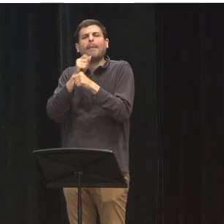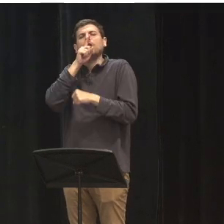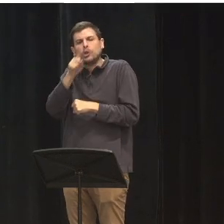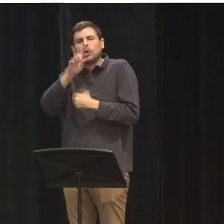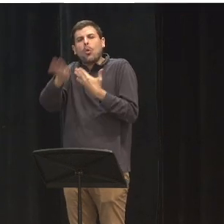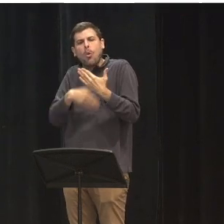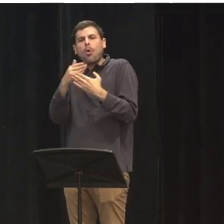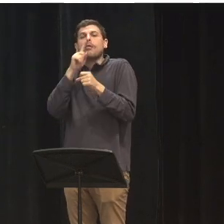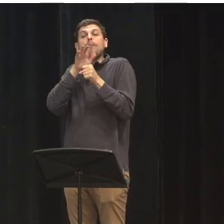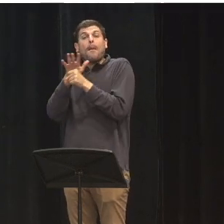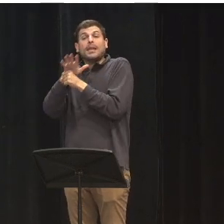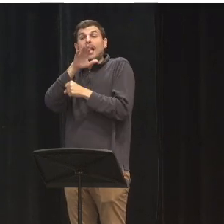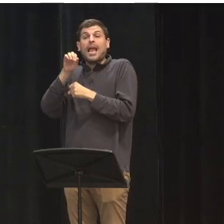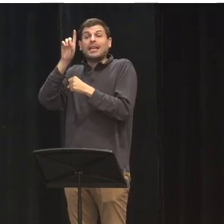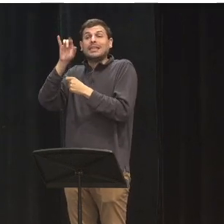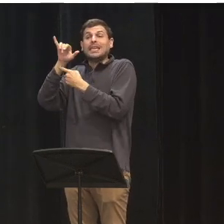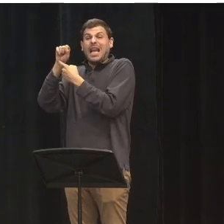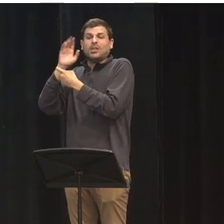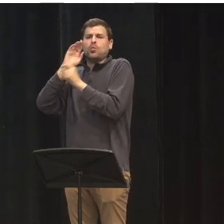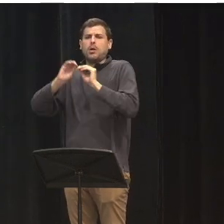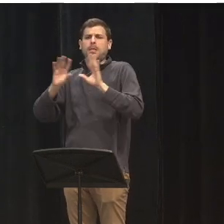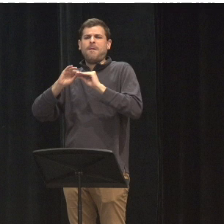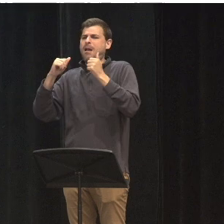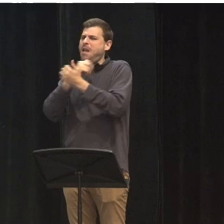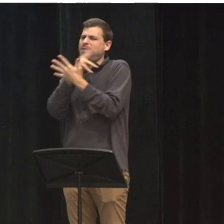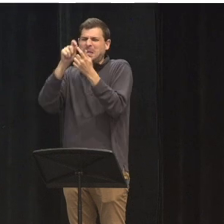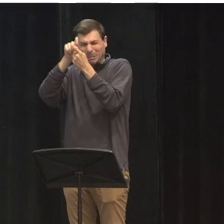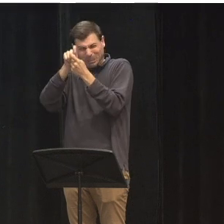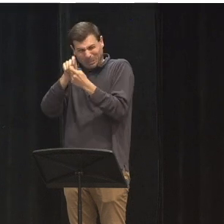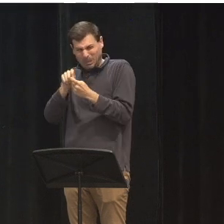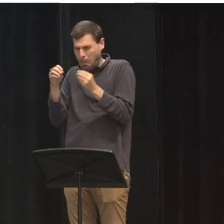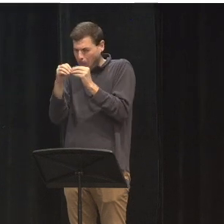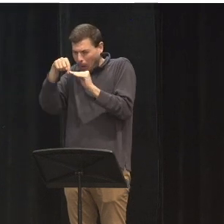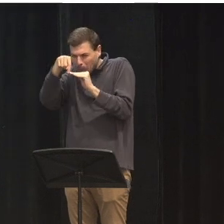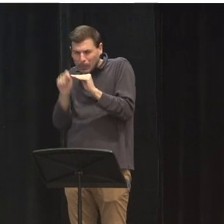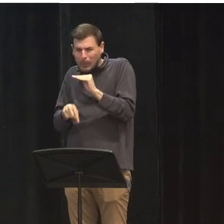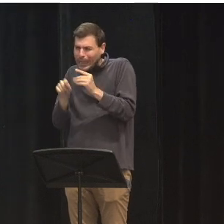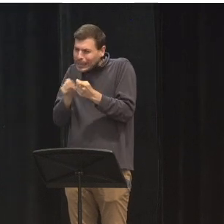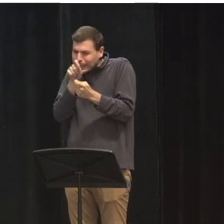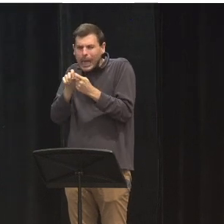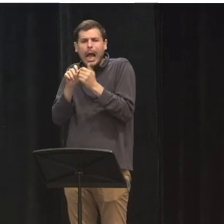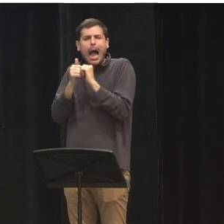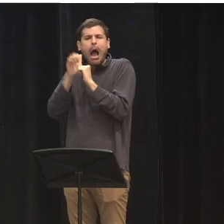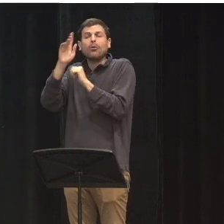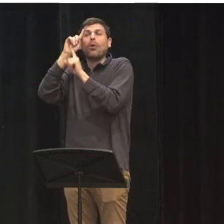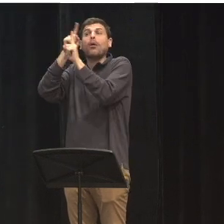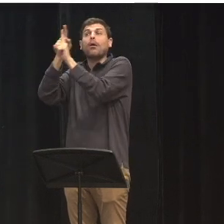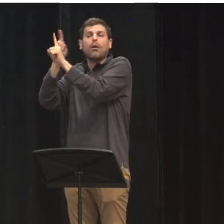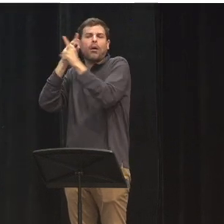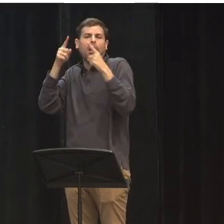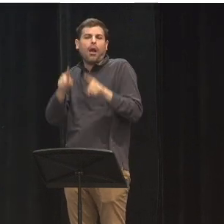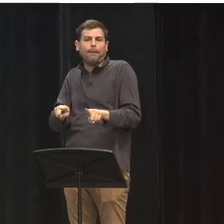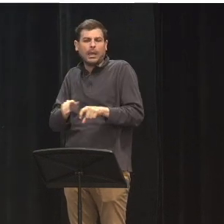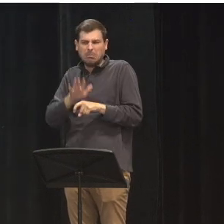environmental impact statement elaborates and clarifies with much detail, more detail, how these principal objectives will be achieved.